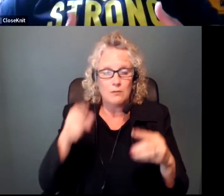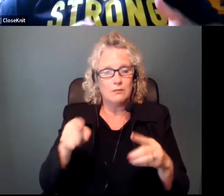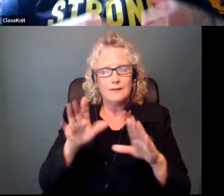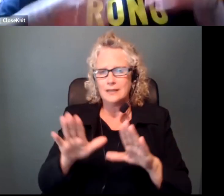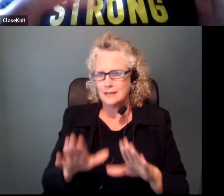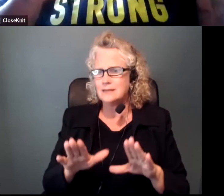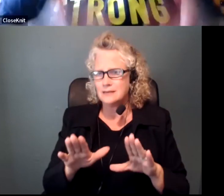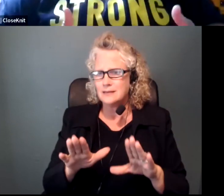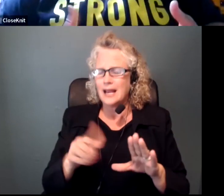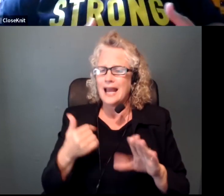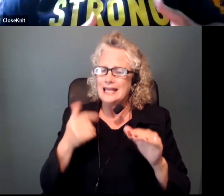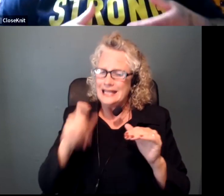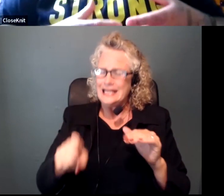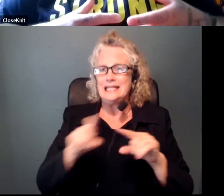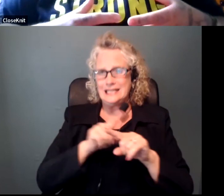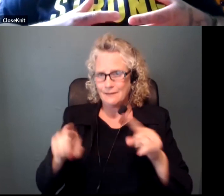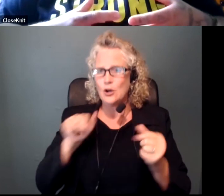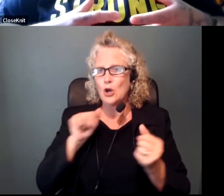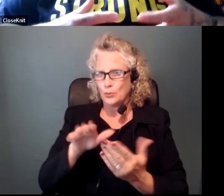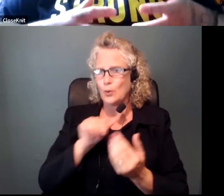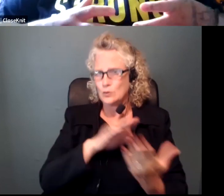youth homelessness, and